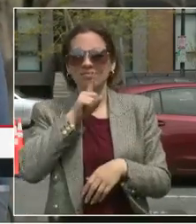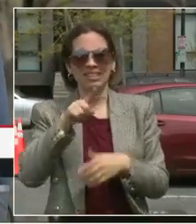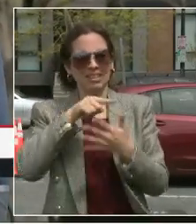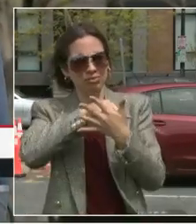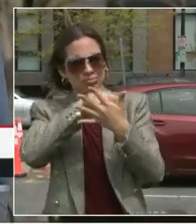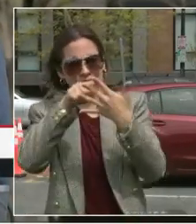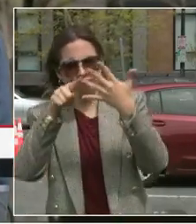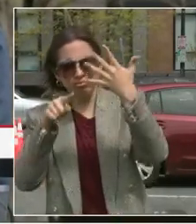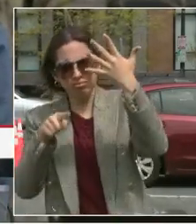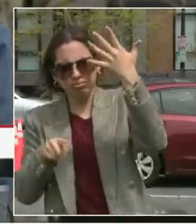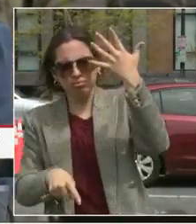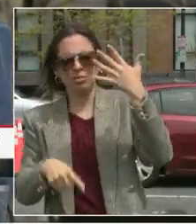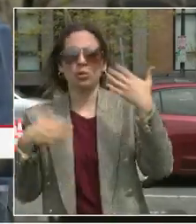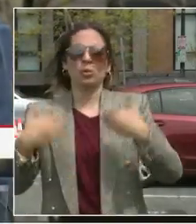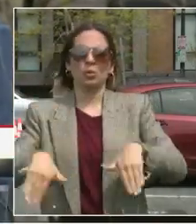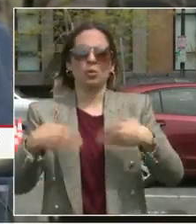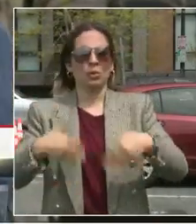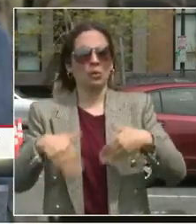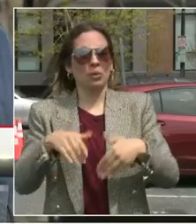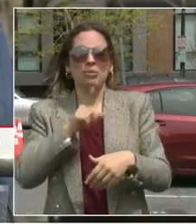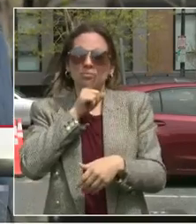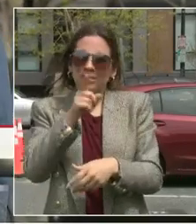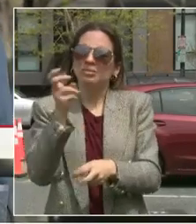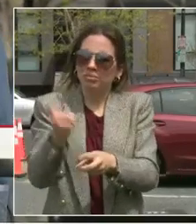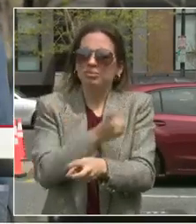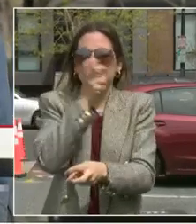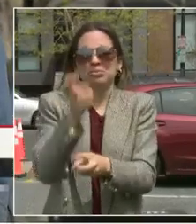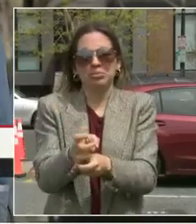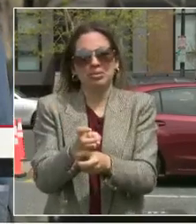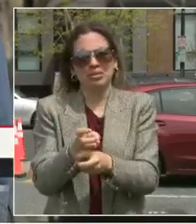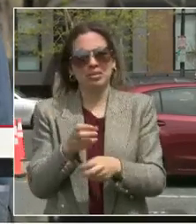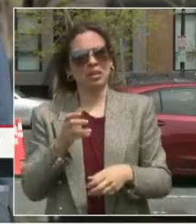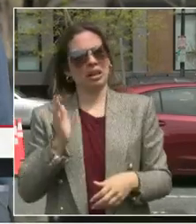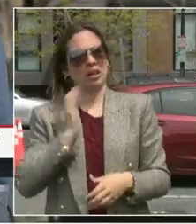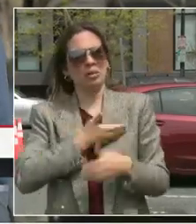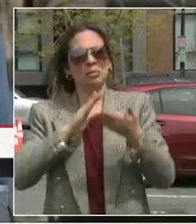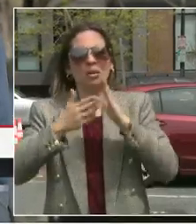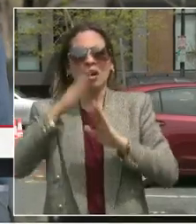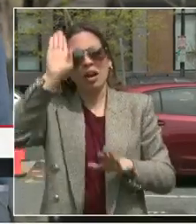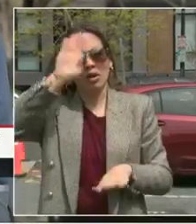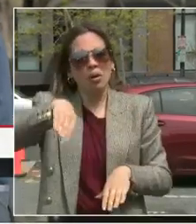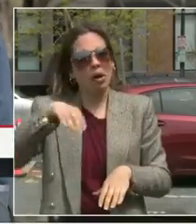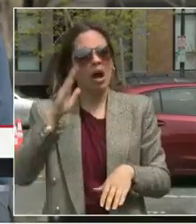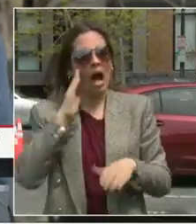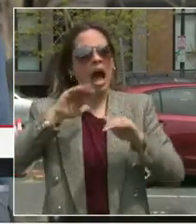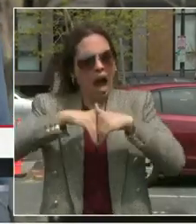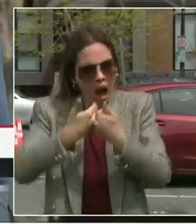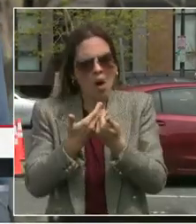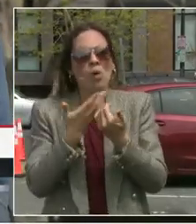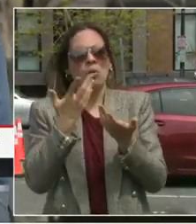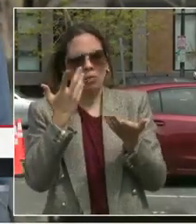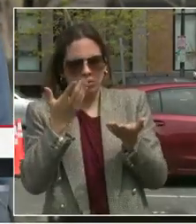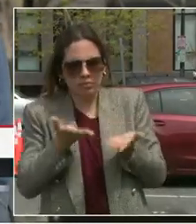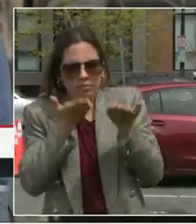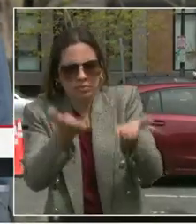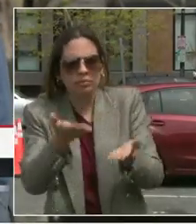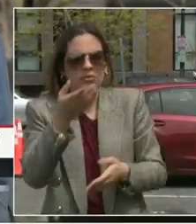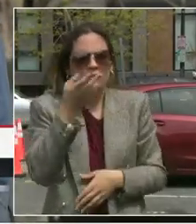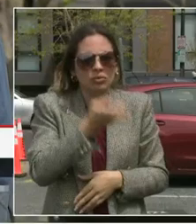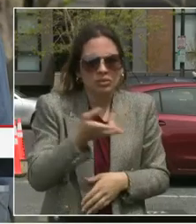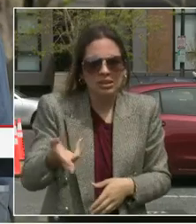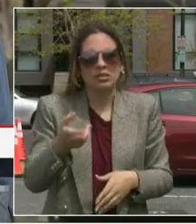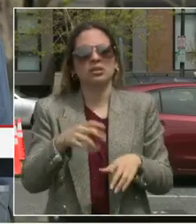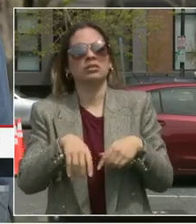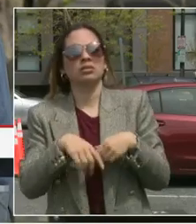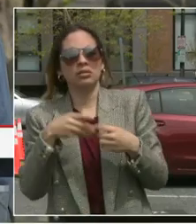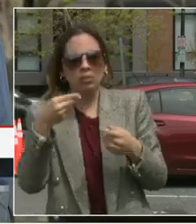tough. But in our city, we have the know-how and the resources, and the taxpayers have been willing to